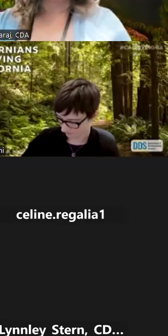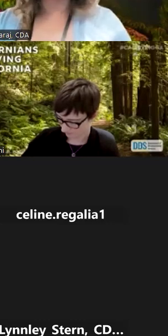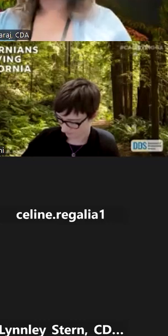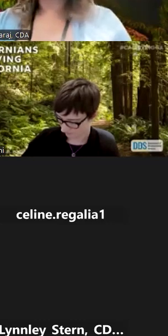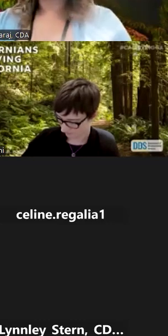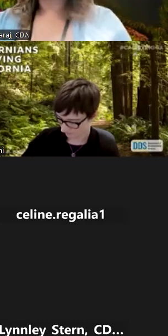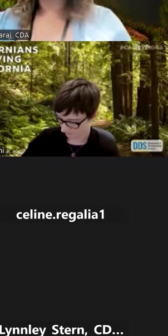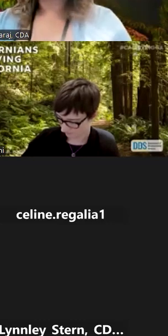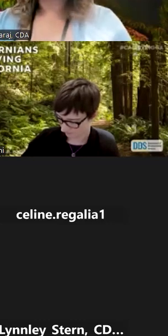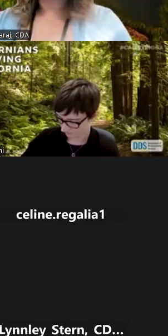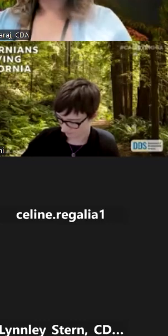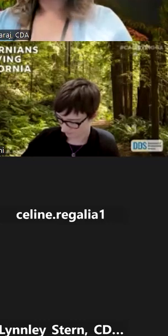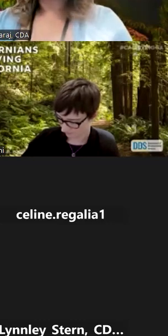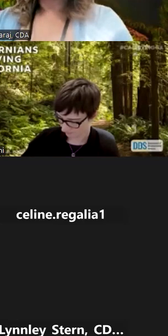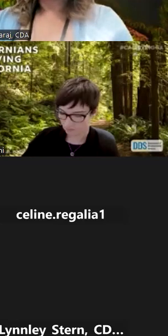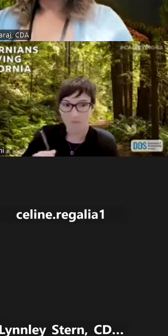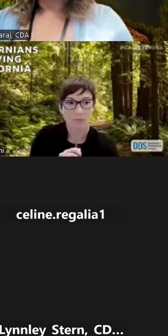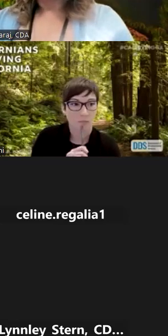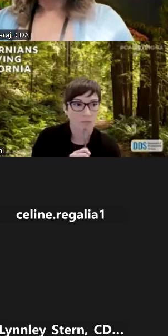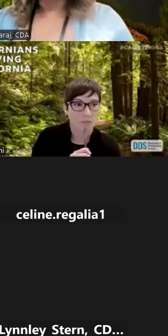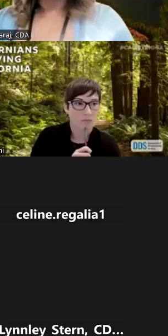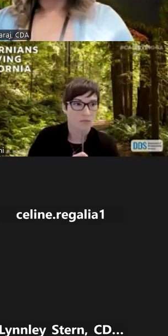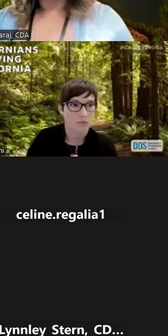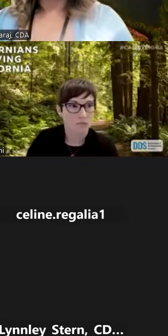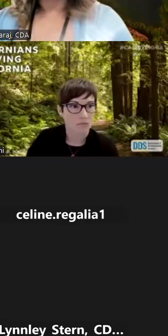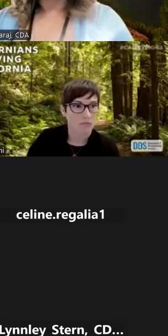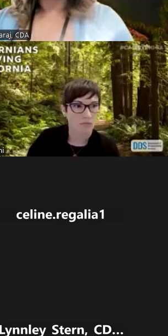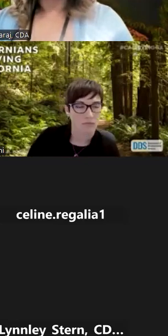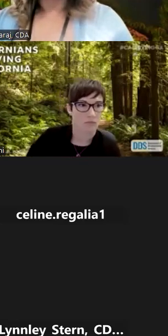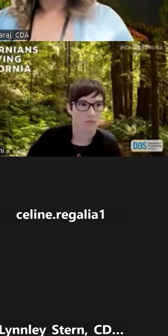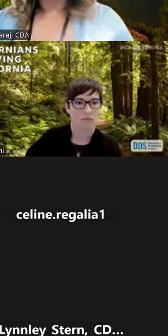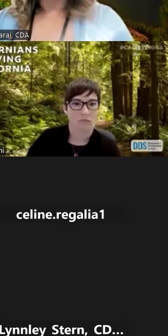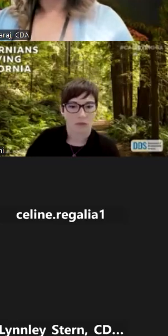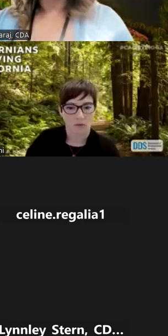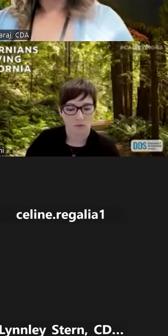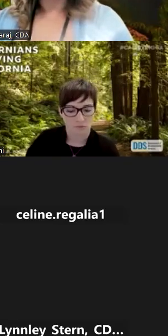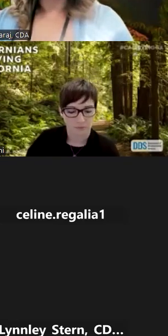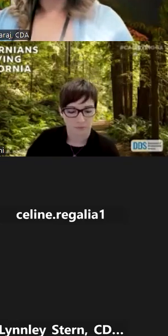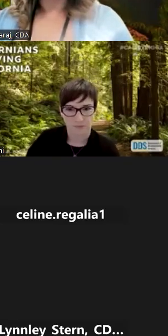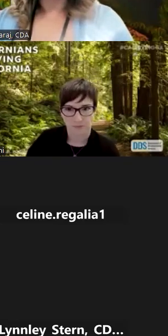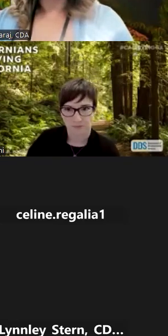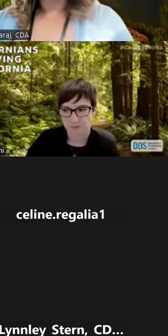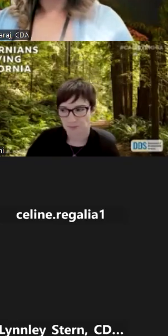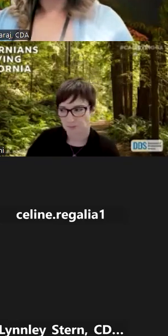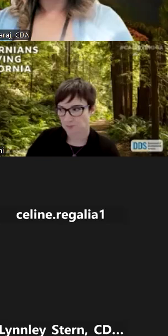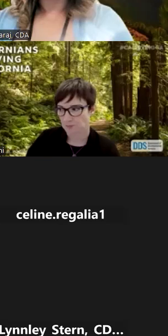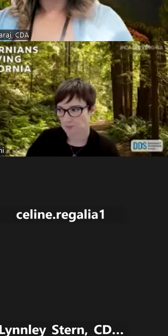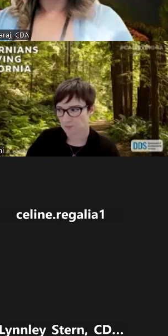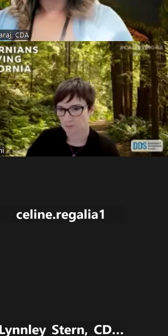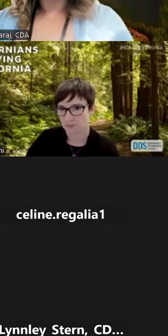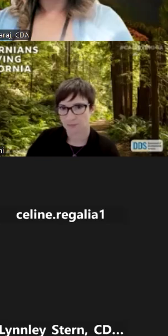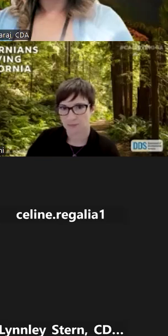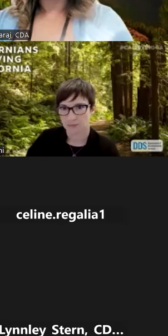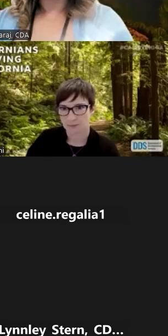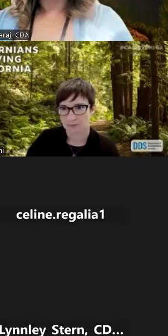state Medicaid, Medi-Cal program, CalAIM, that through a lot of advocacy, we built in